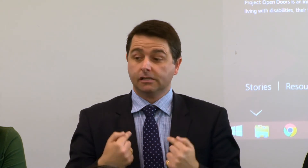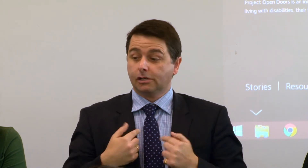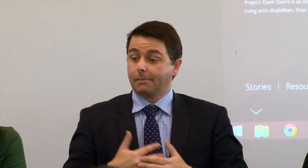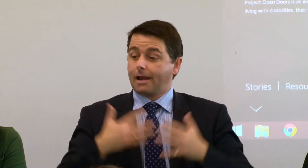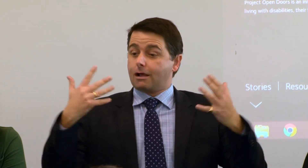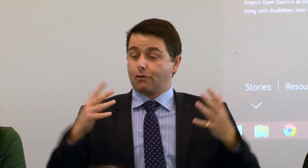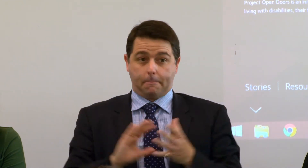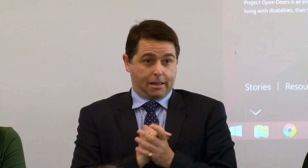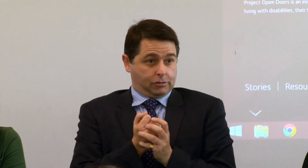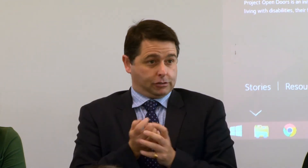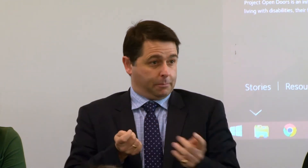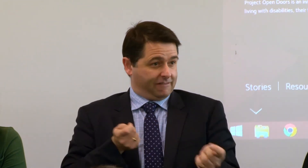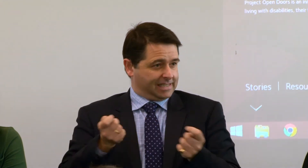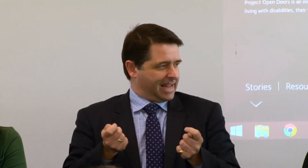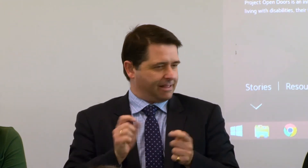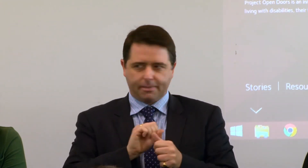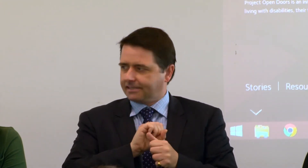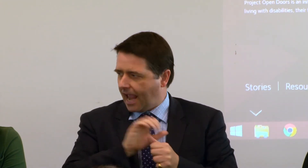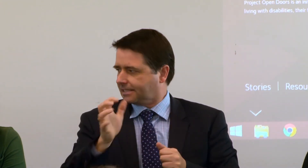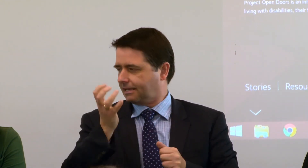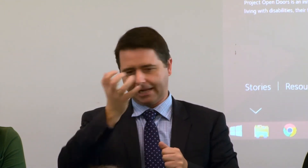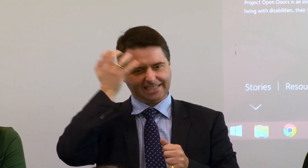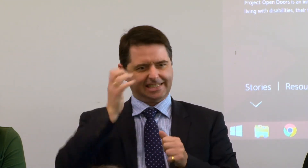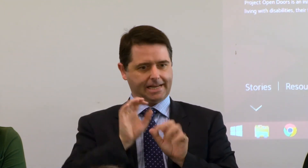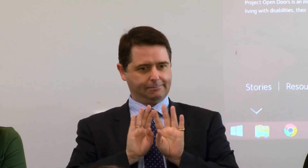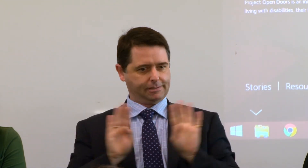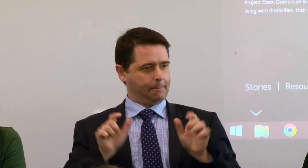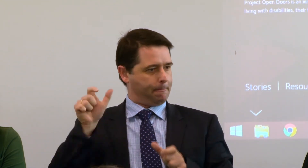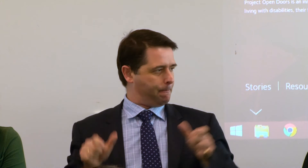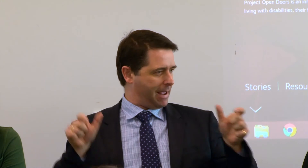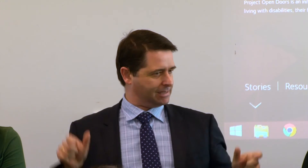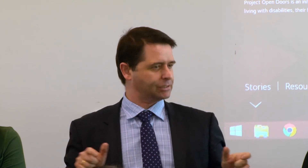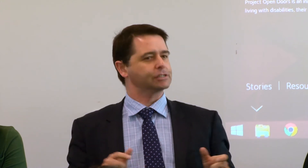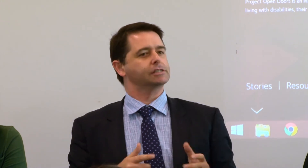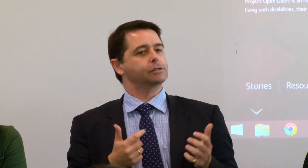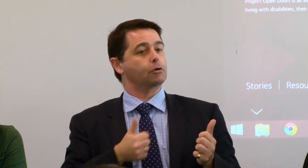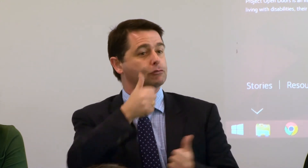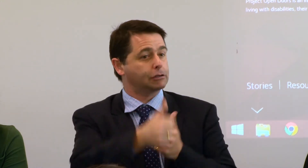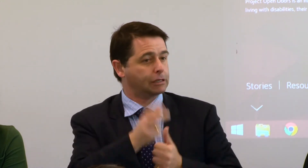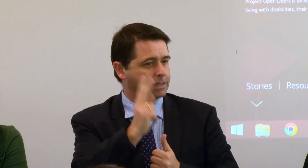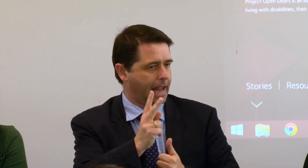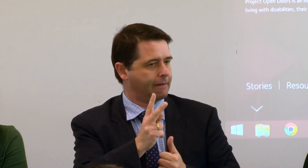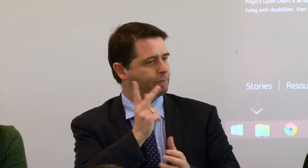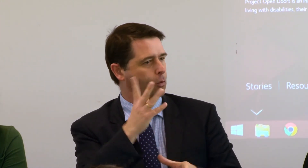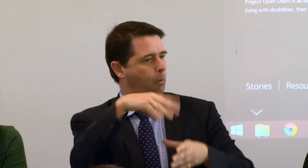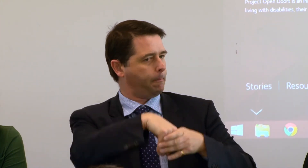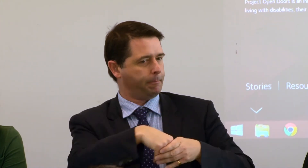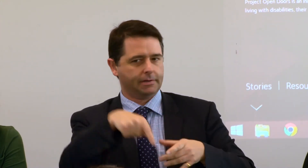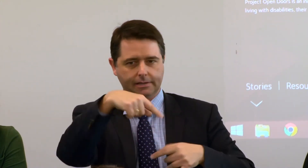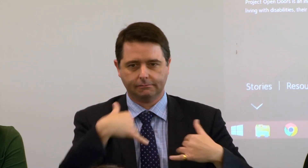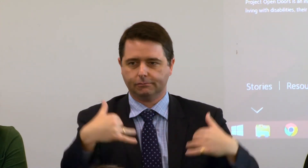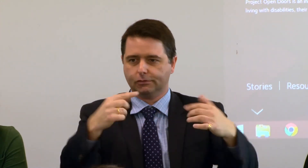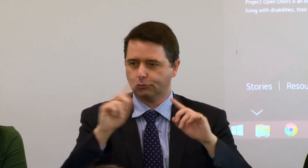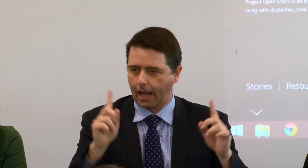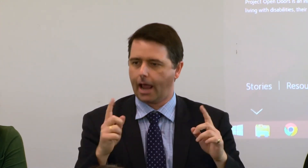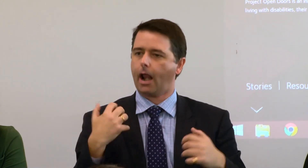the conversation. So it's been a great pleasure for me to be a facilitator of such an esteemed panel. Congratulations again